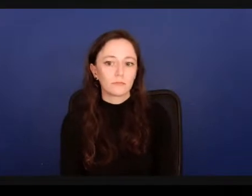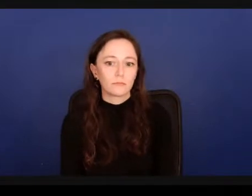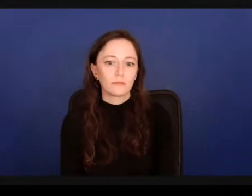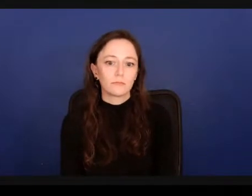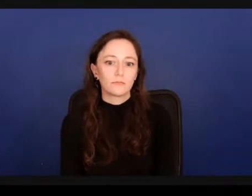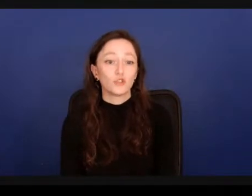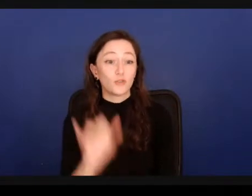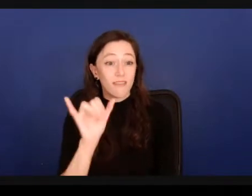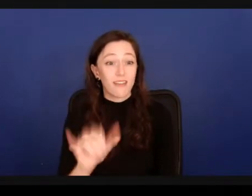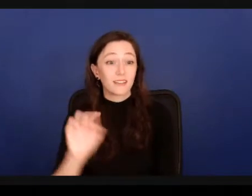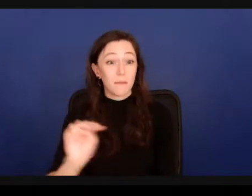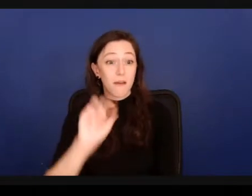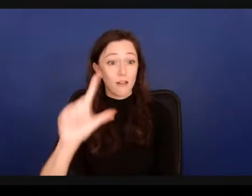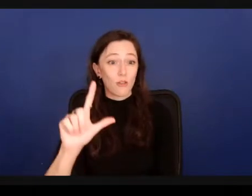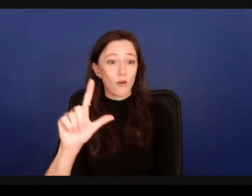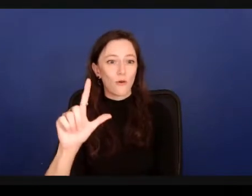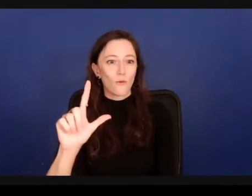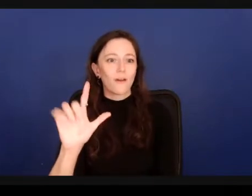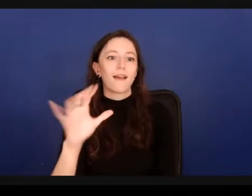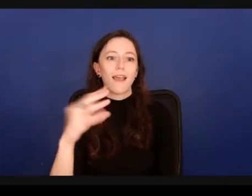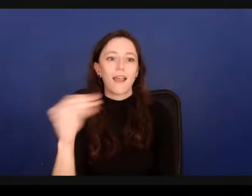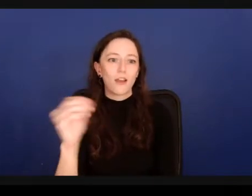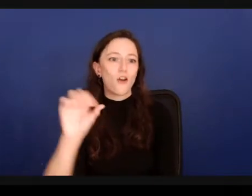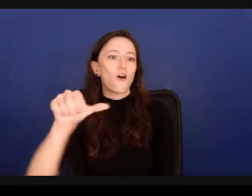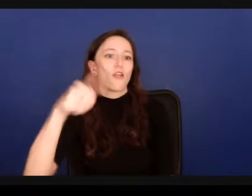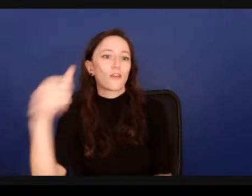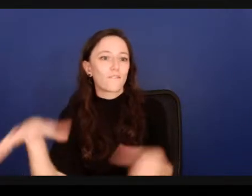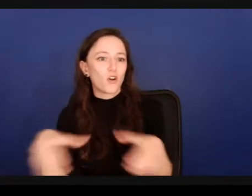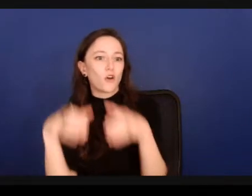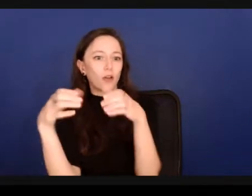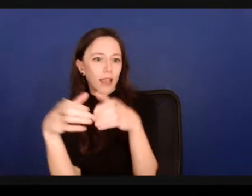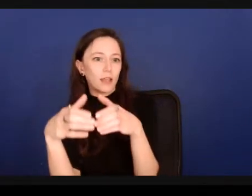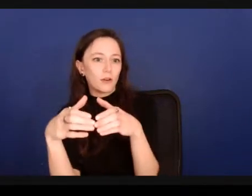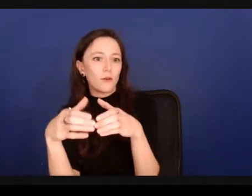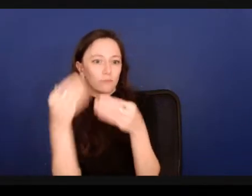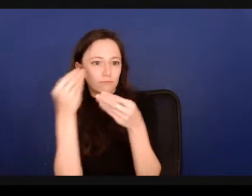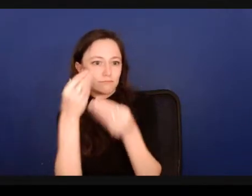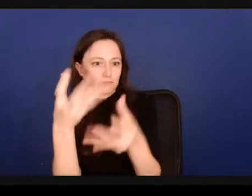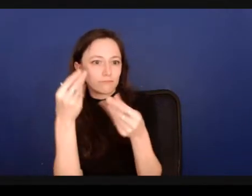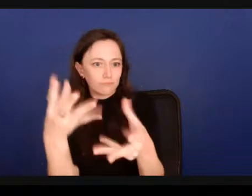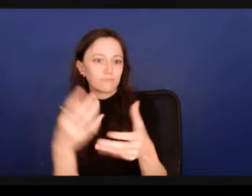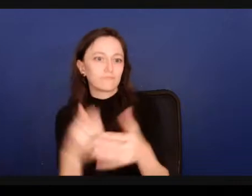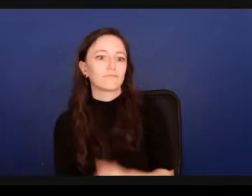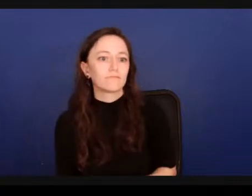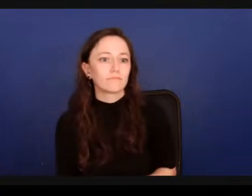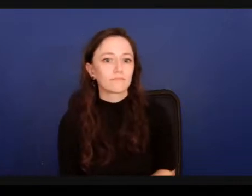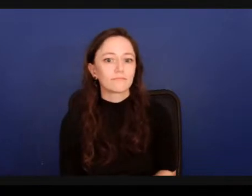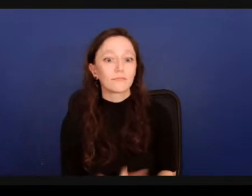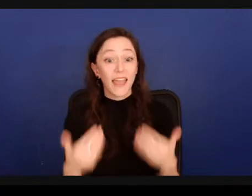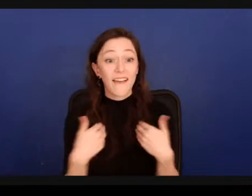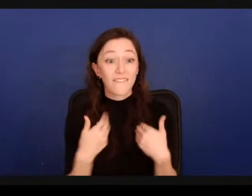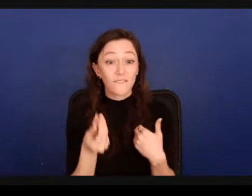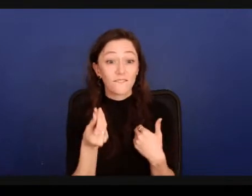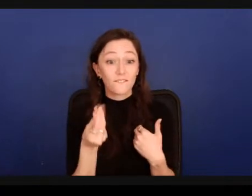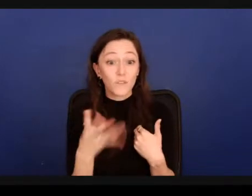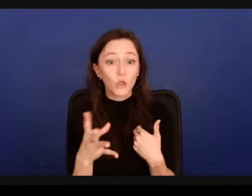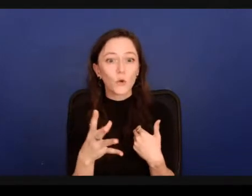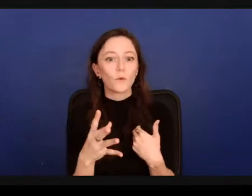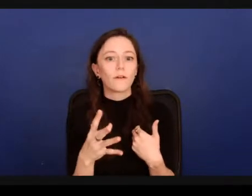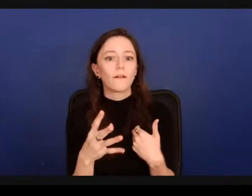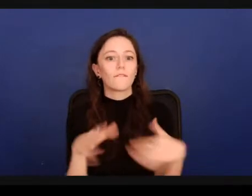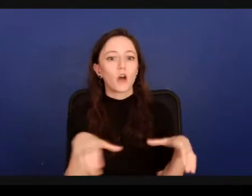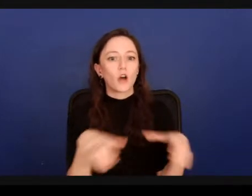Mauna Loa and other volcanoes update here. We do have a couple of volcano watches to catch up on for you guys. The